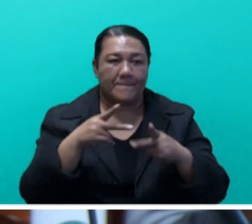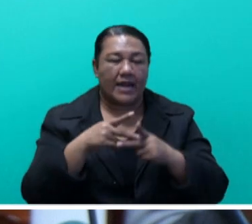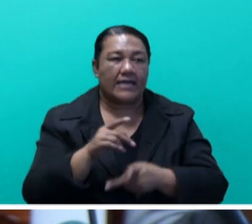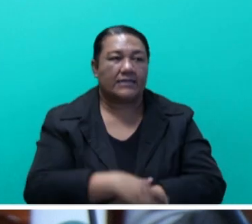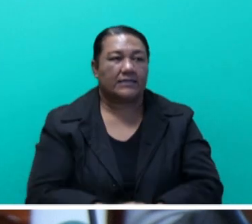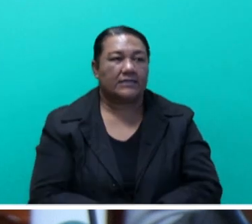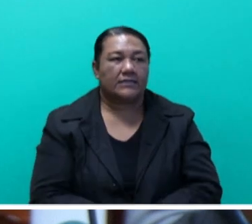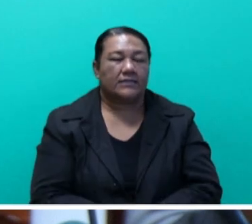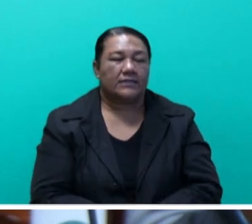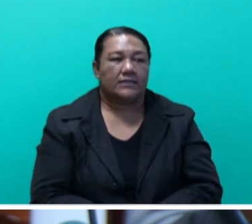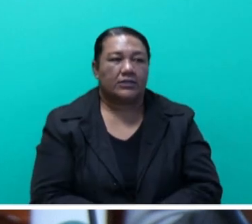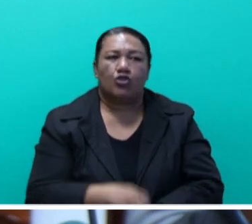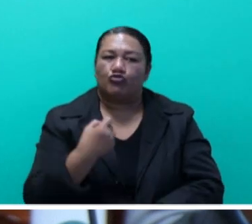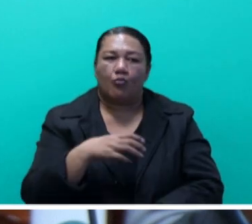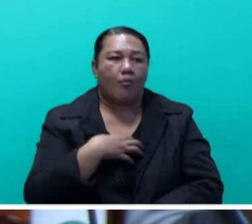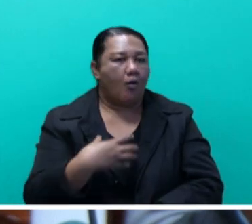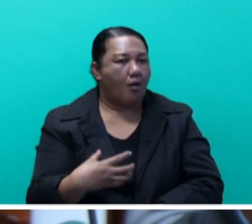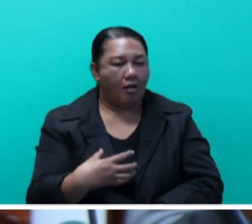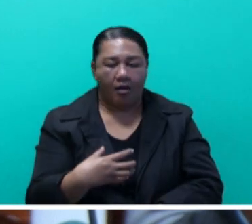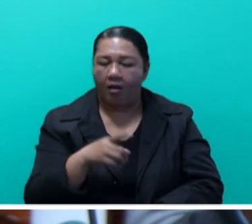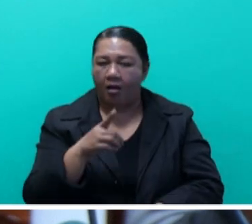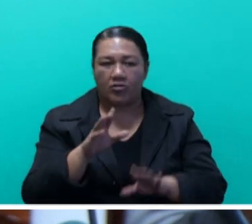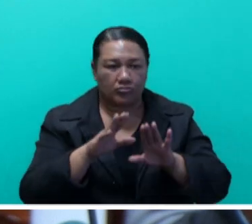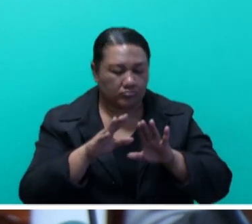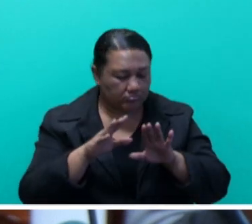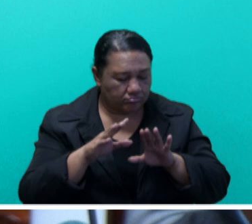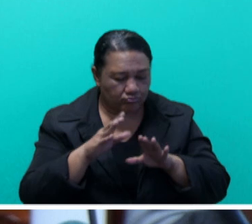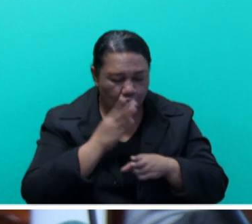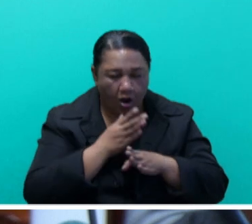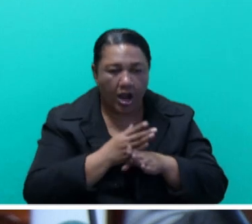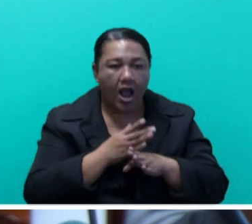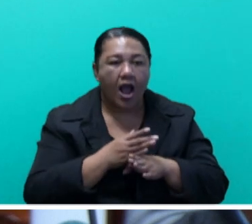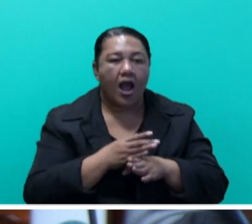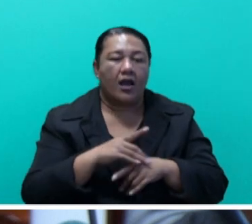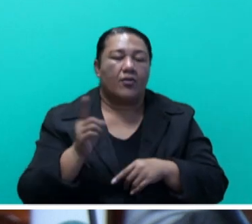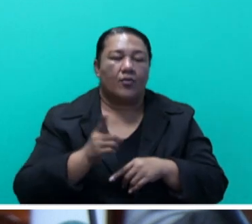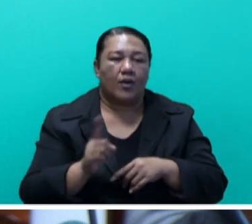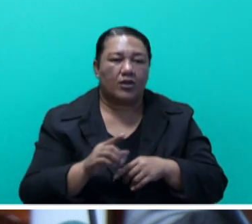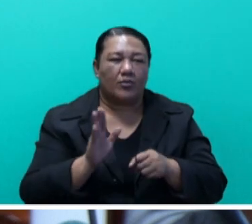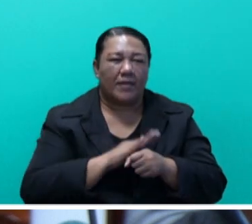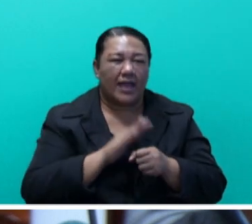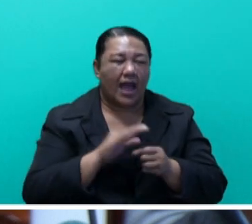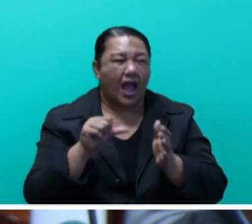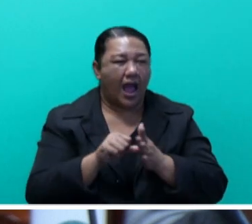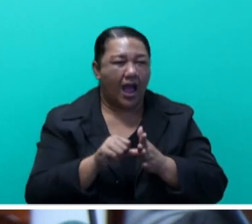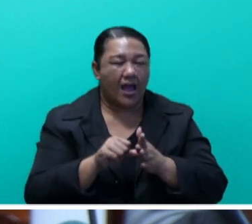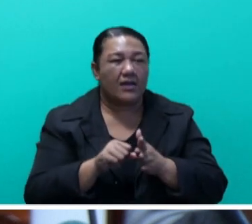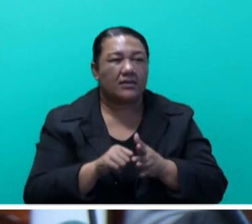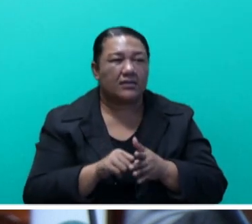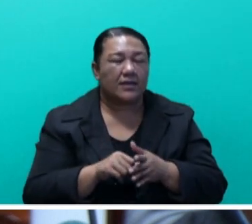longer will workers need to make the difficult choice between maintaining their visa and seeking justice at